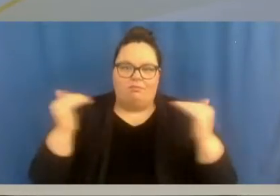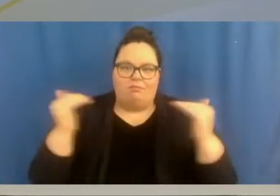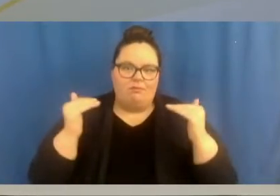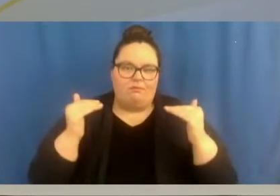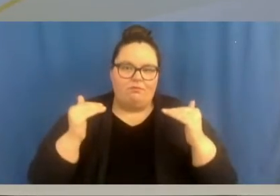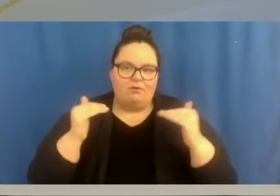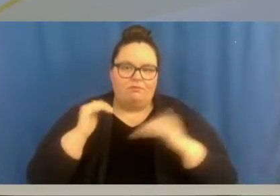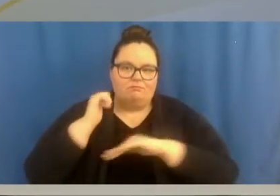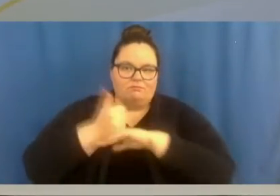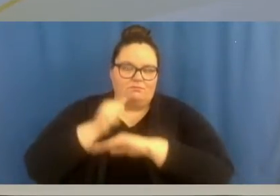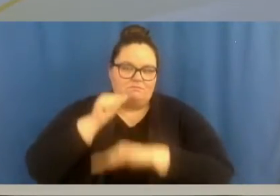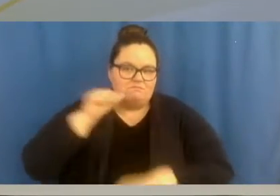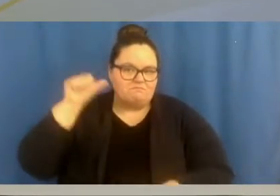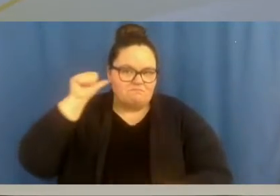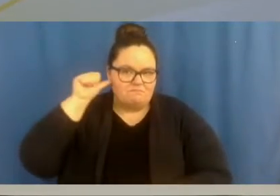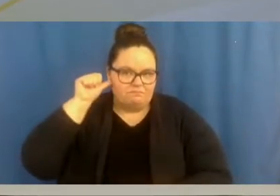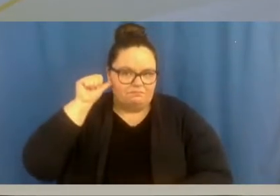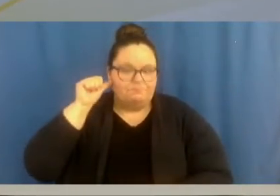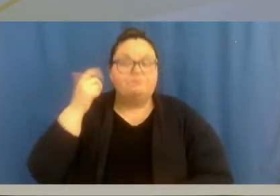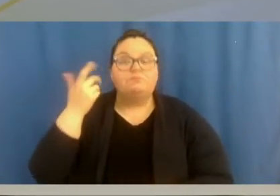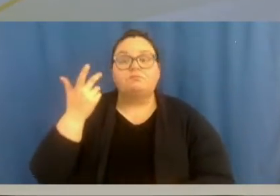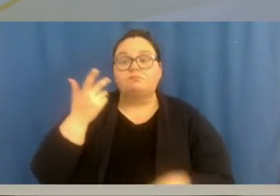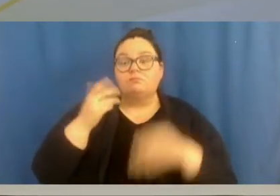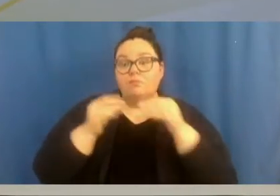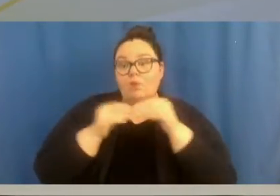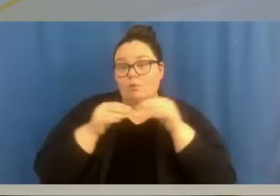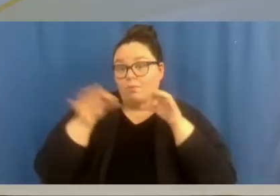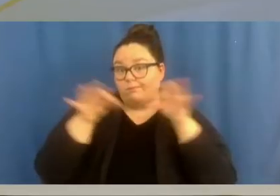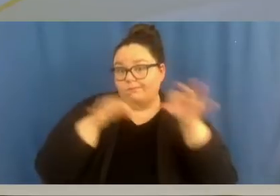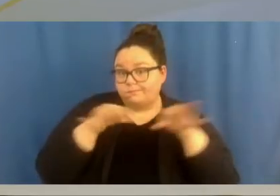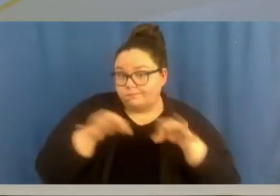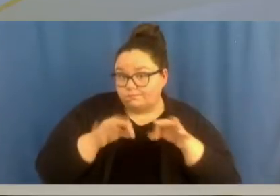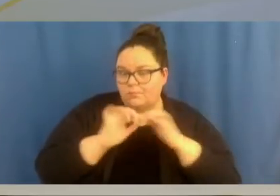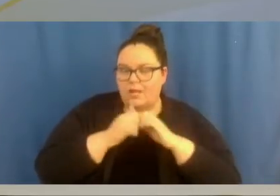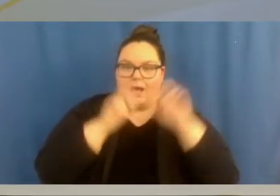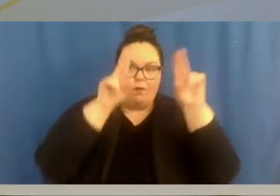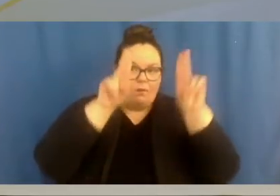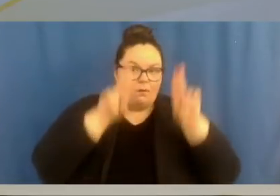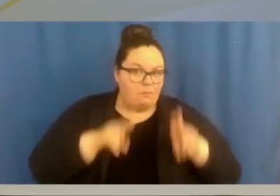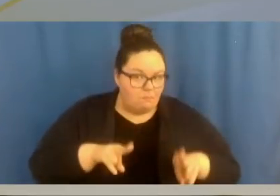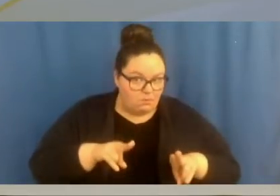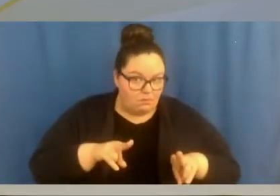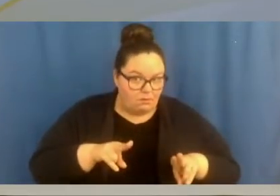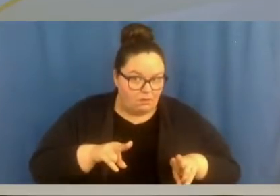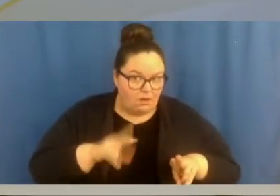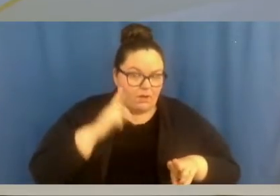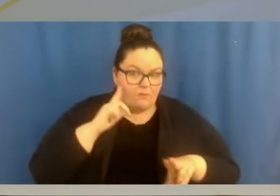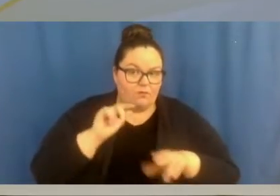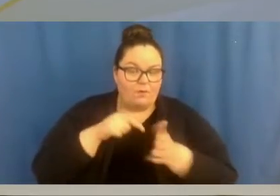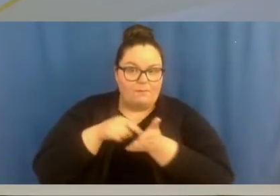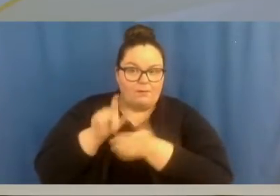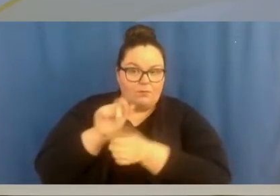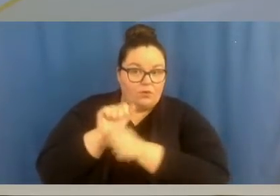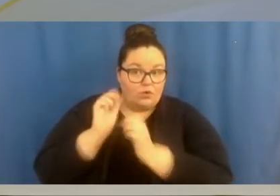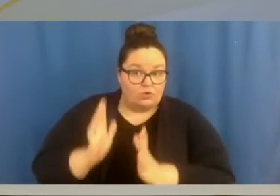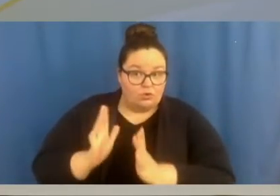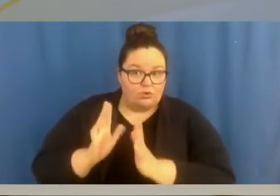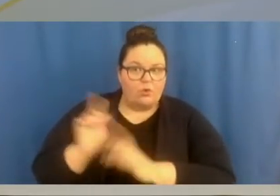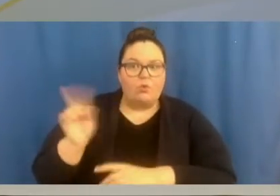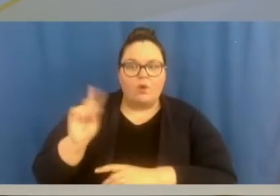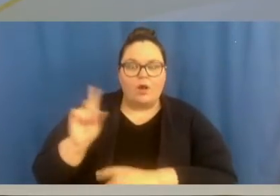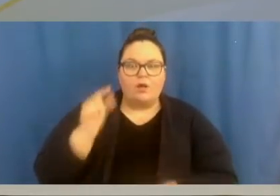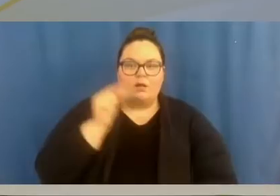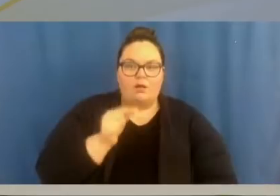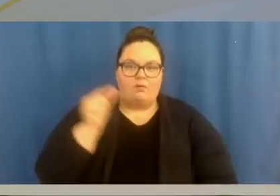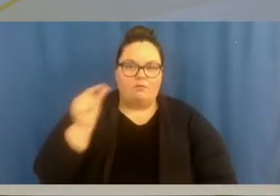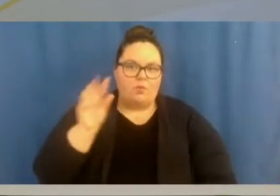yesterday. Details and the application for the Prince Edward Island Emergency Payment for Workers will be available on our government's website